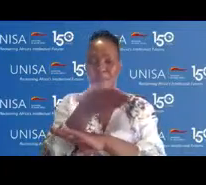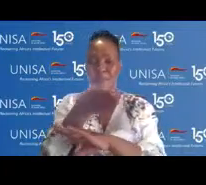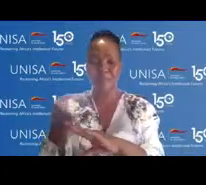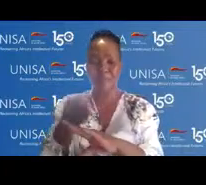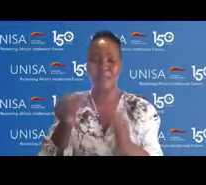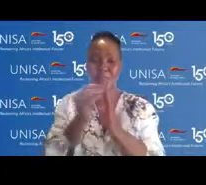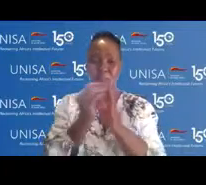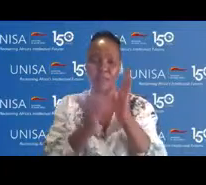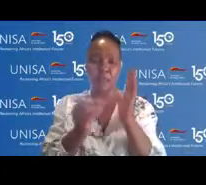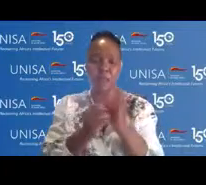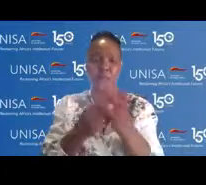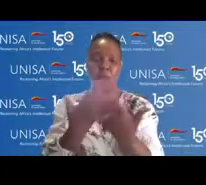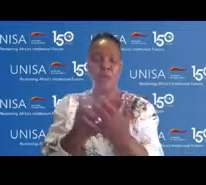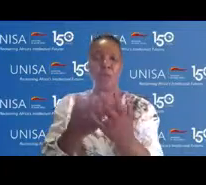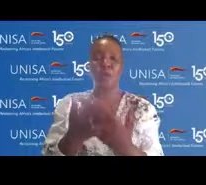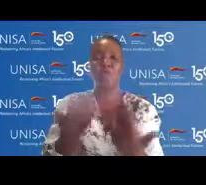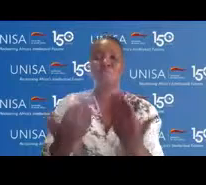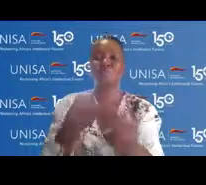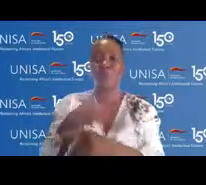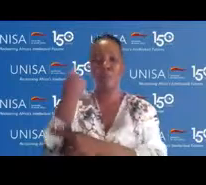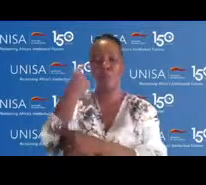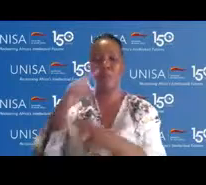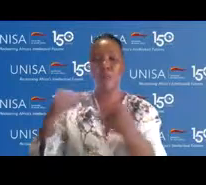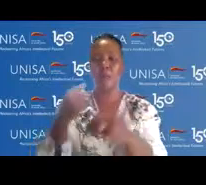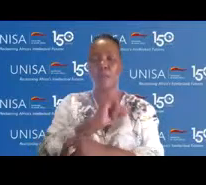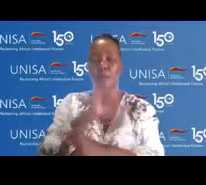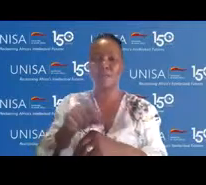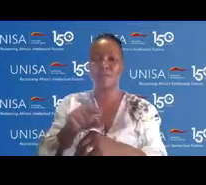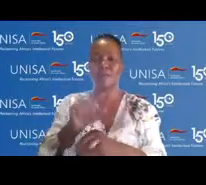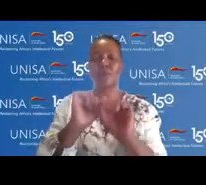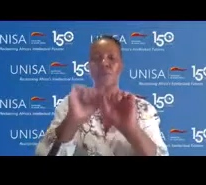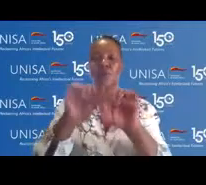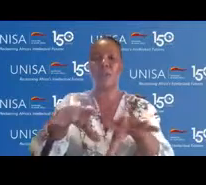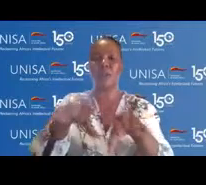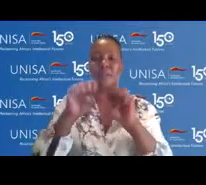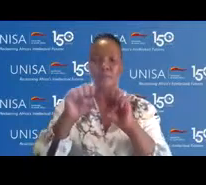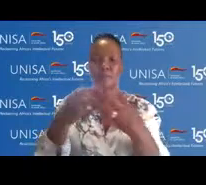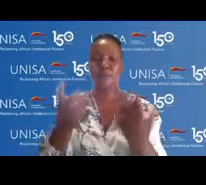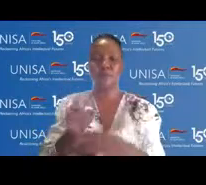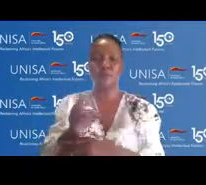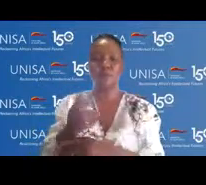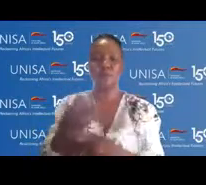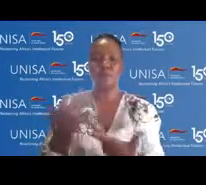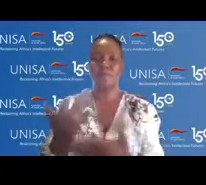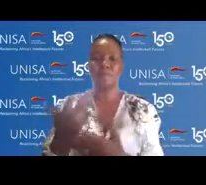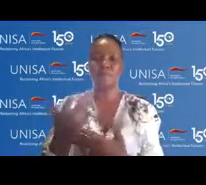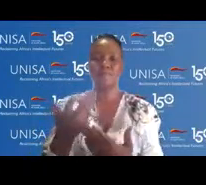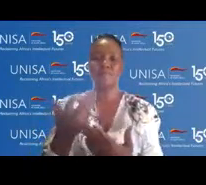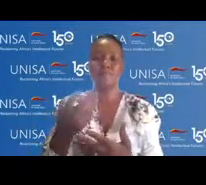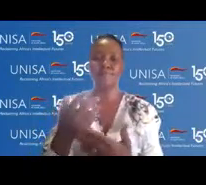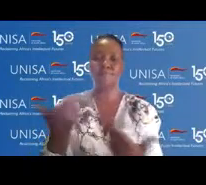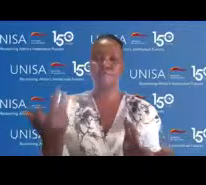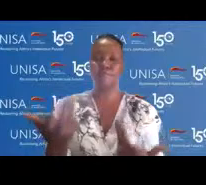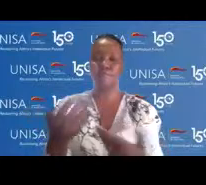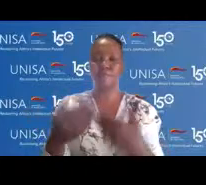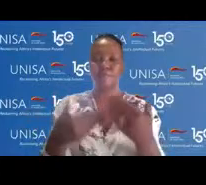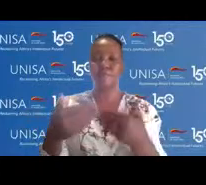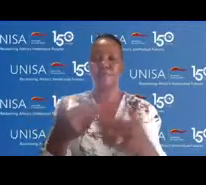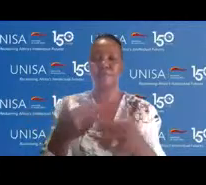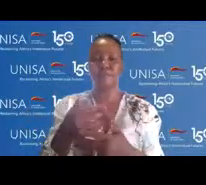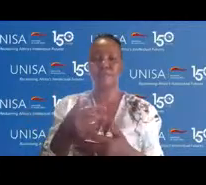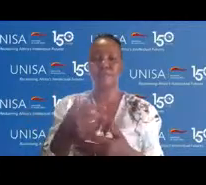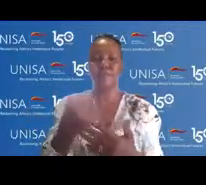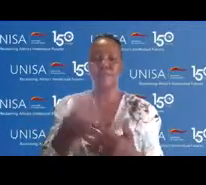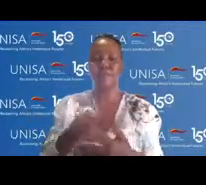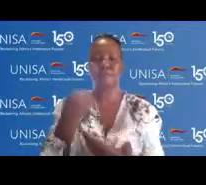can actually think about this for your exams as well. So there we go. Right, and then you can scan and do